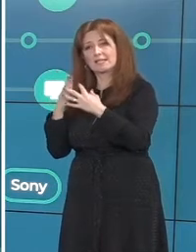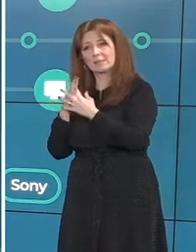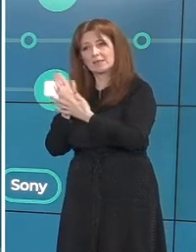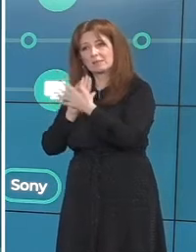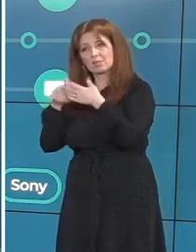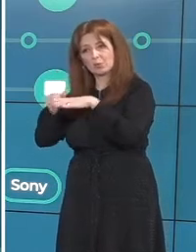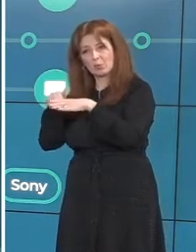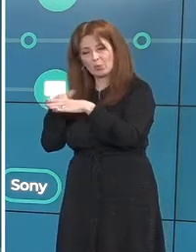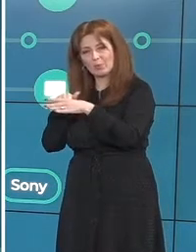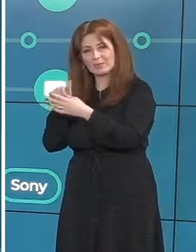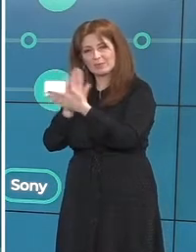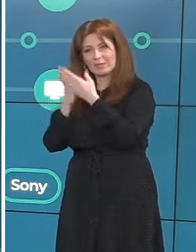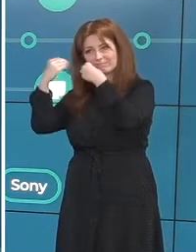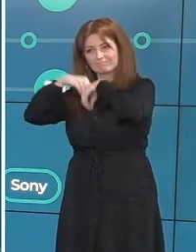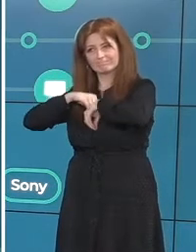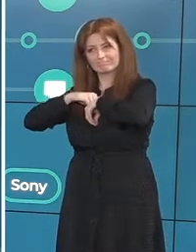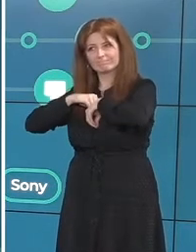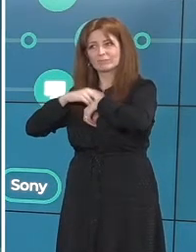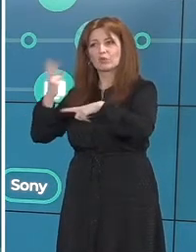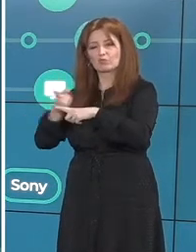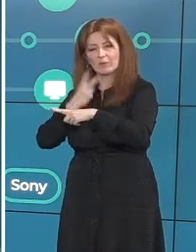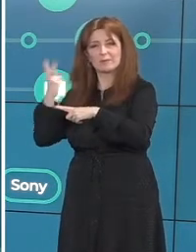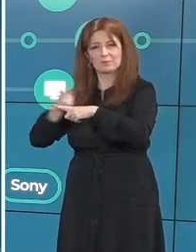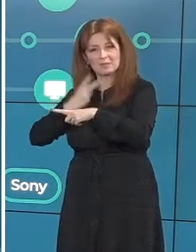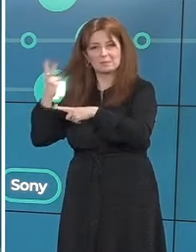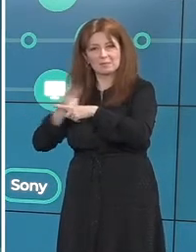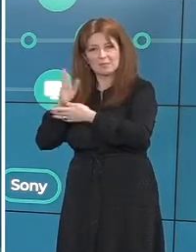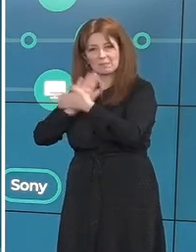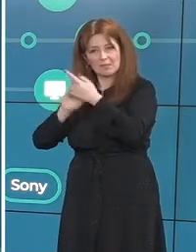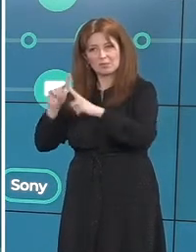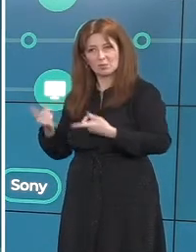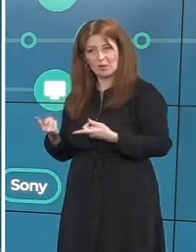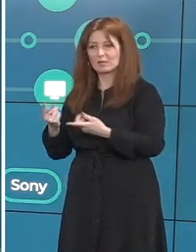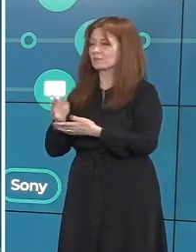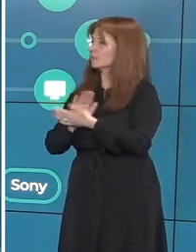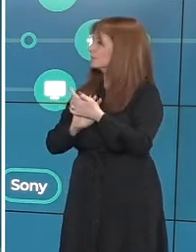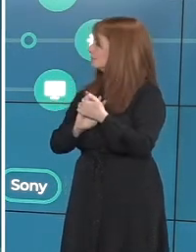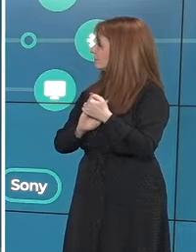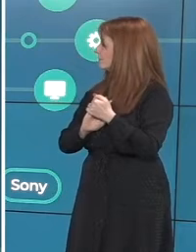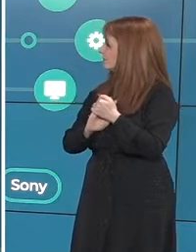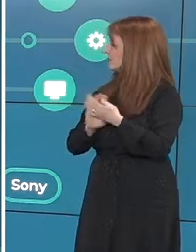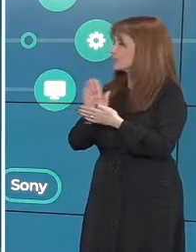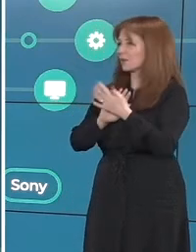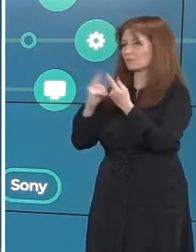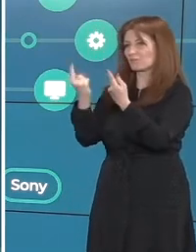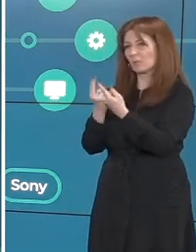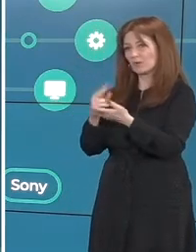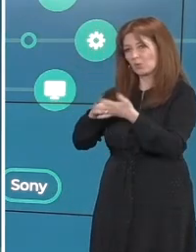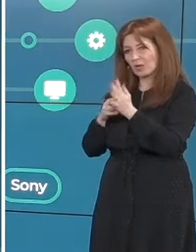people indoctrinated over and over again in what that means. But, to give a plug to an organization or a